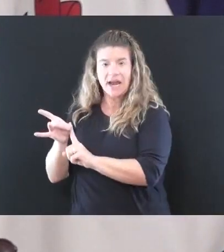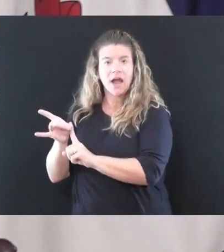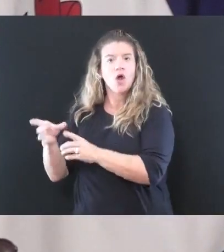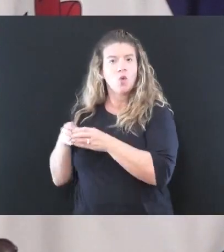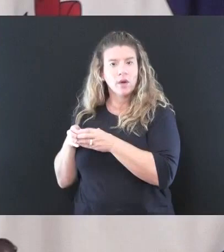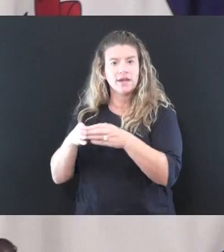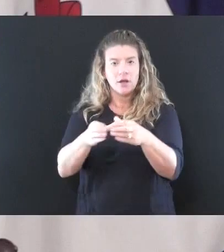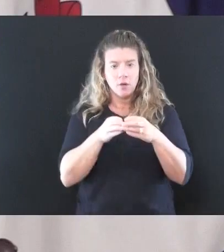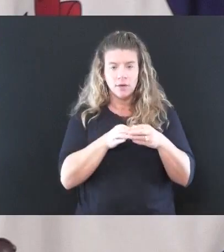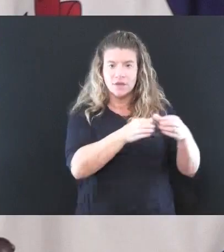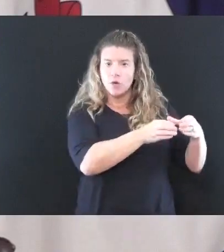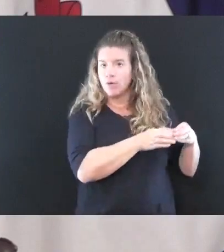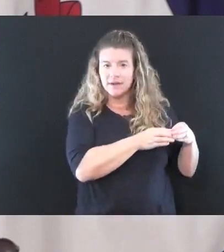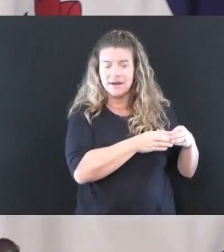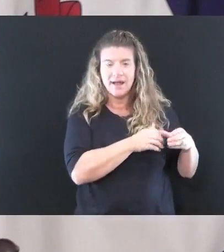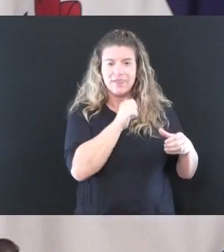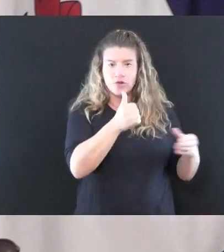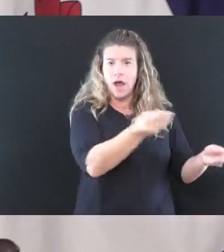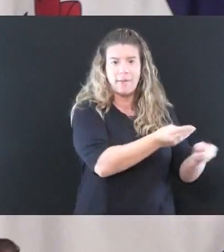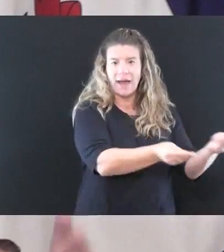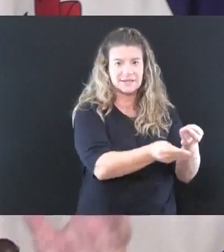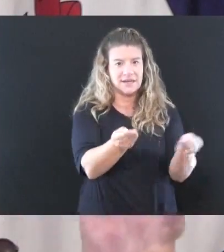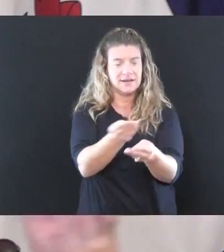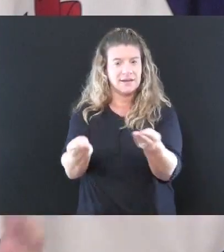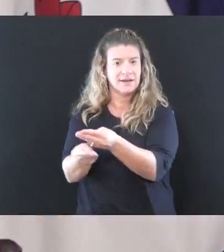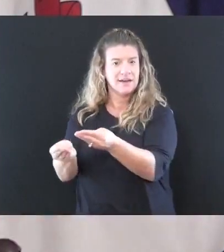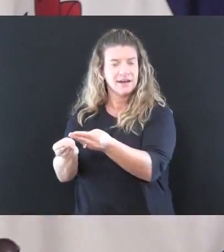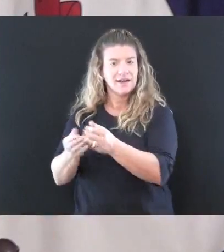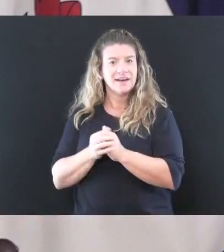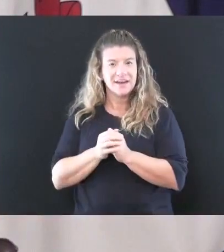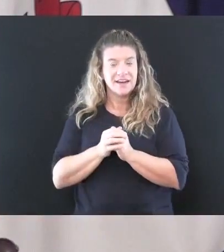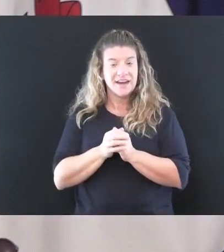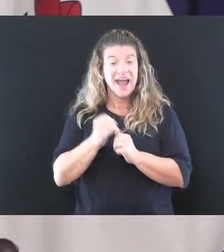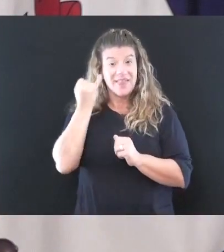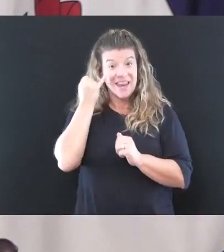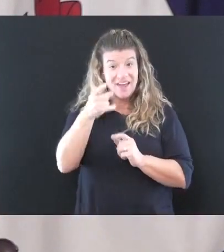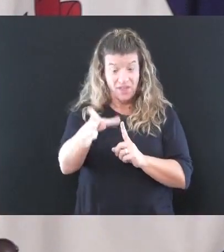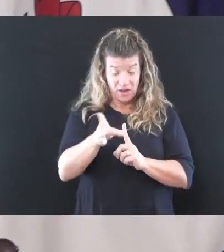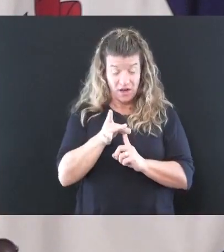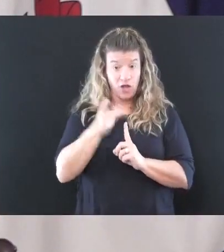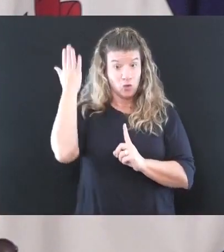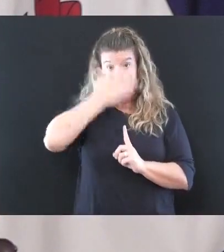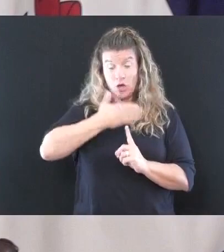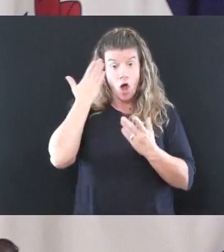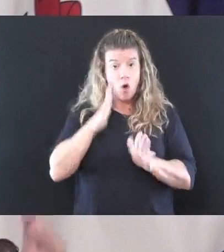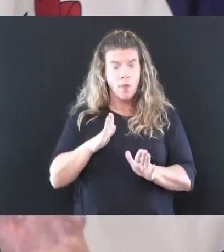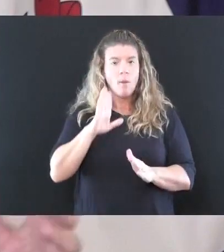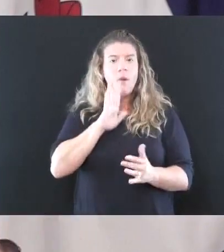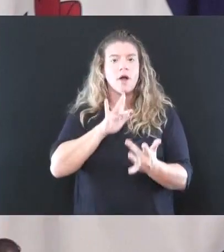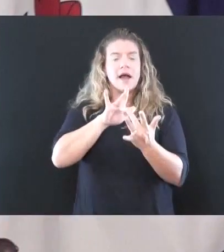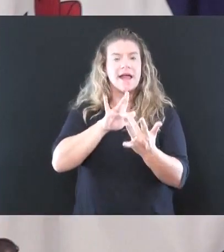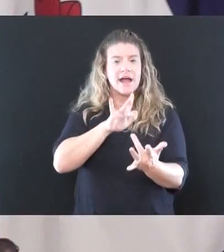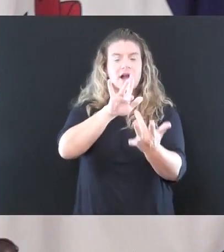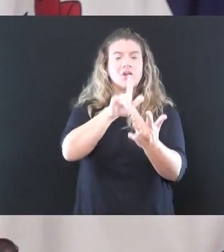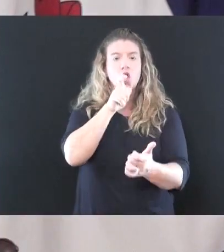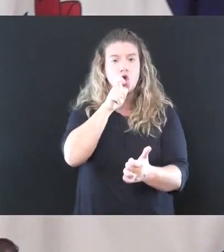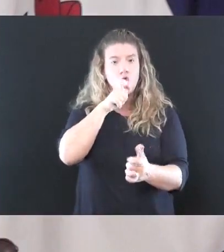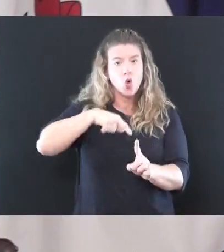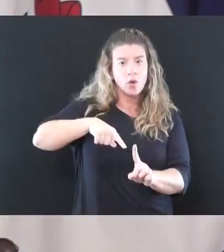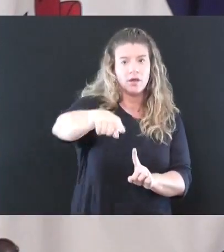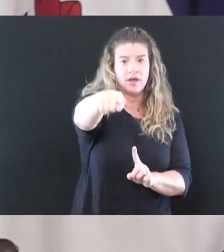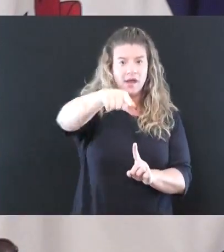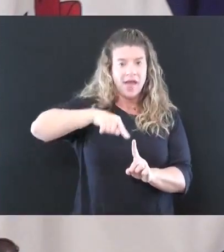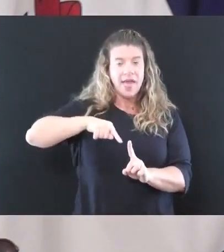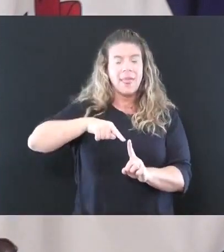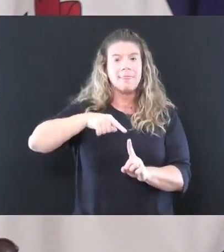self-quarantined or quarantined, and we'll talk to who all the people that they were in contact with, and we'll do the contact tracing,